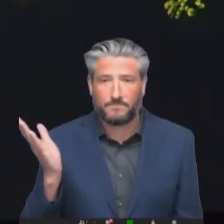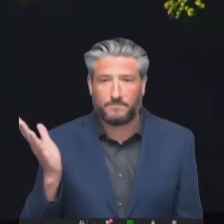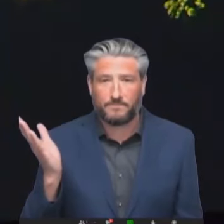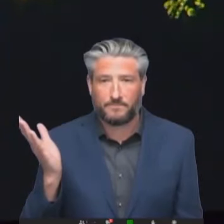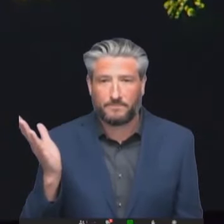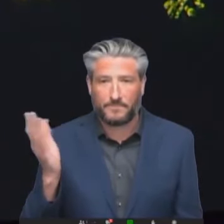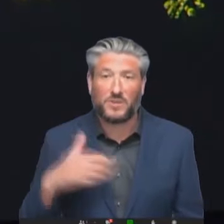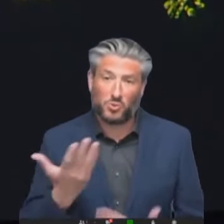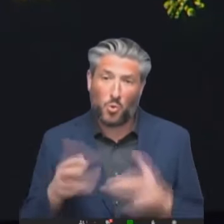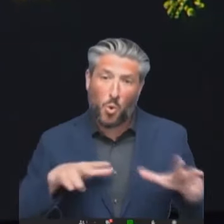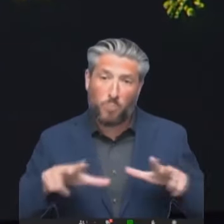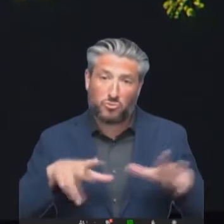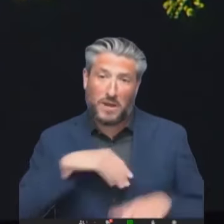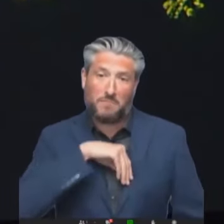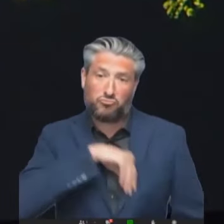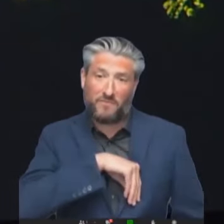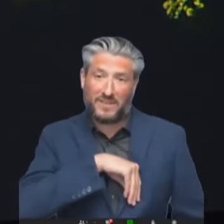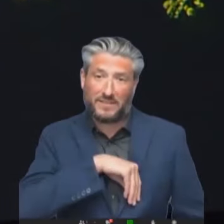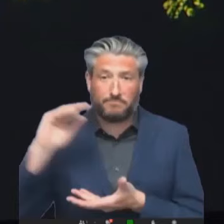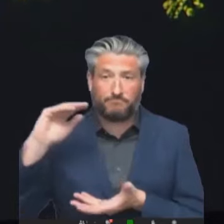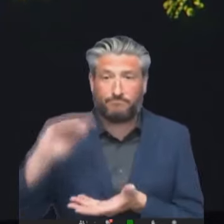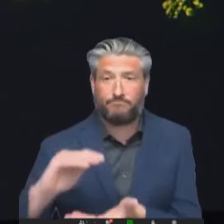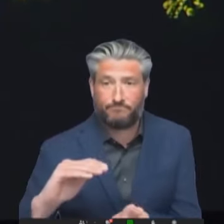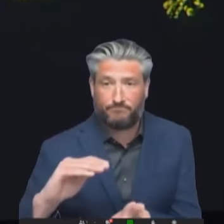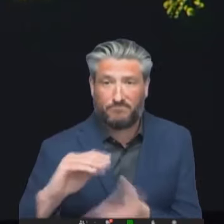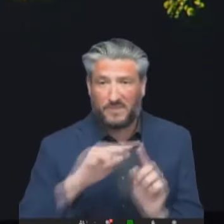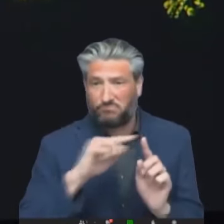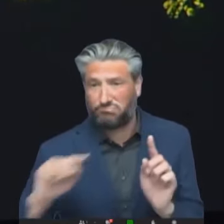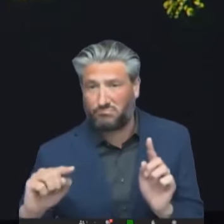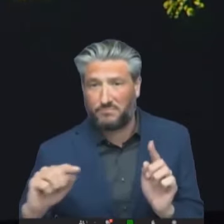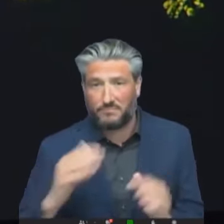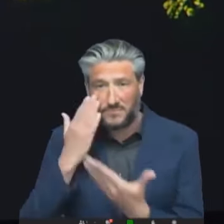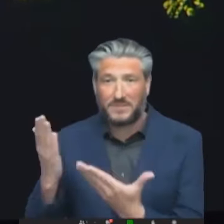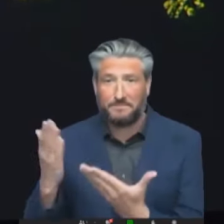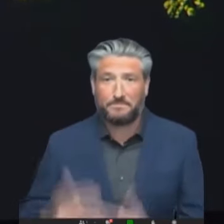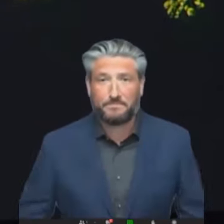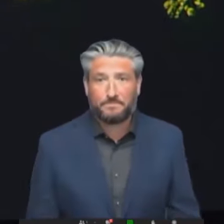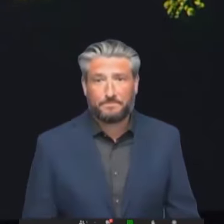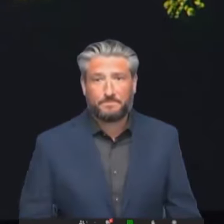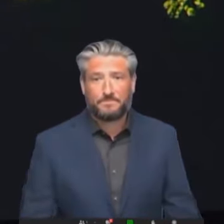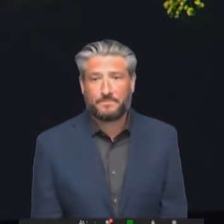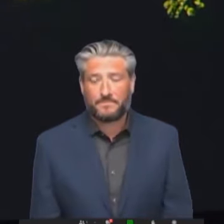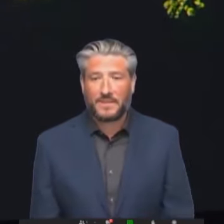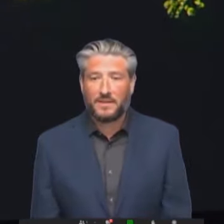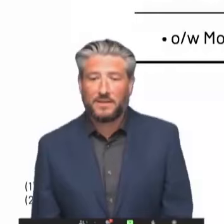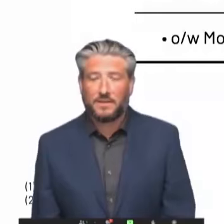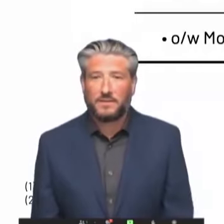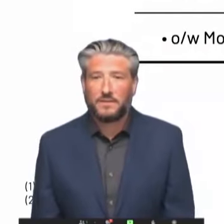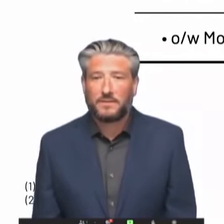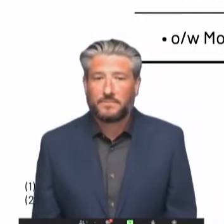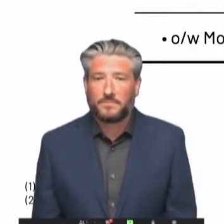margin. AvtoVAZ's contribution to the operating result was 141 million euros compared to